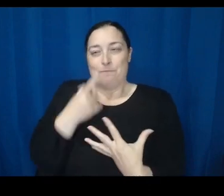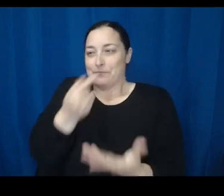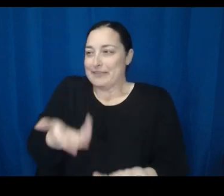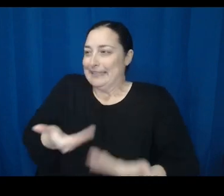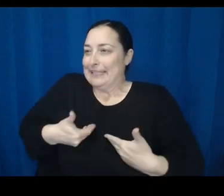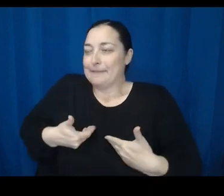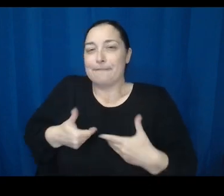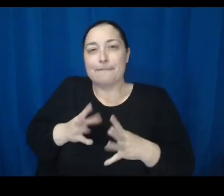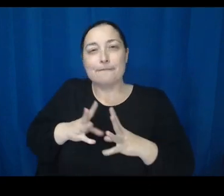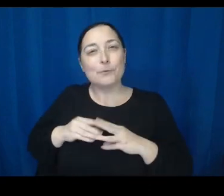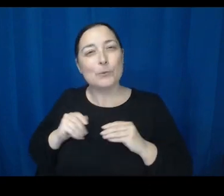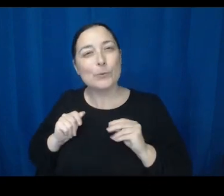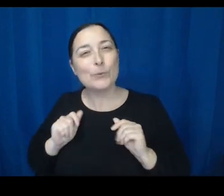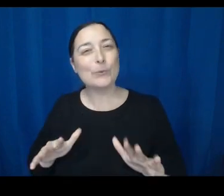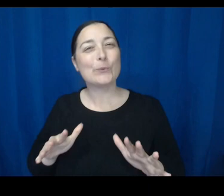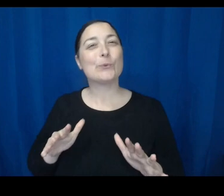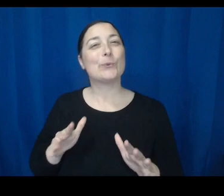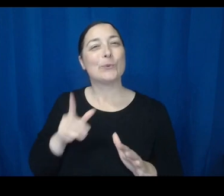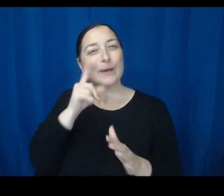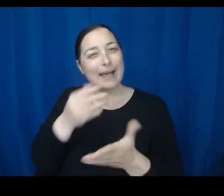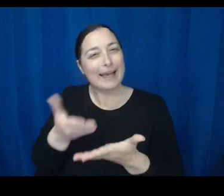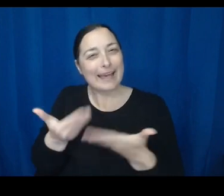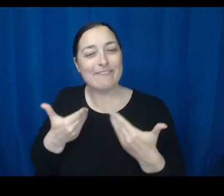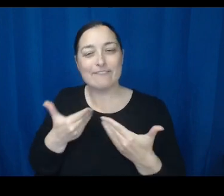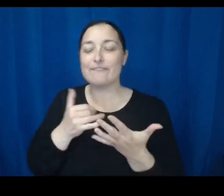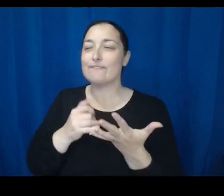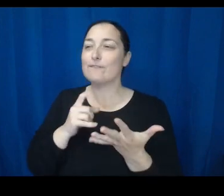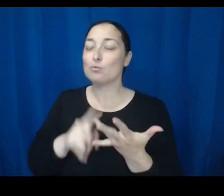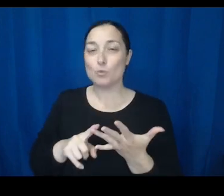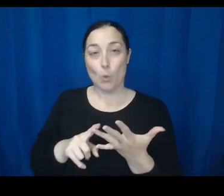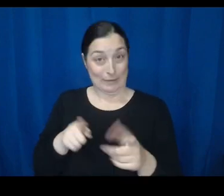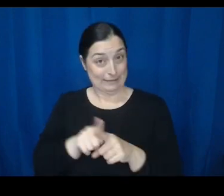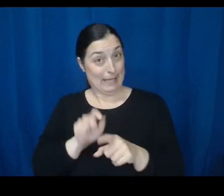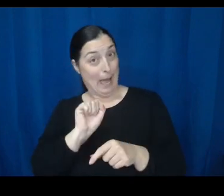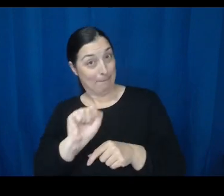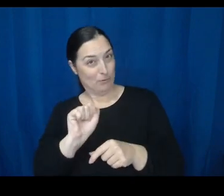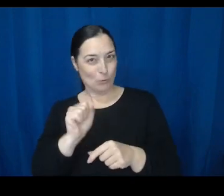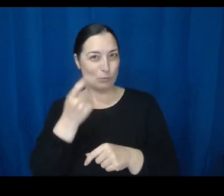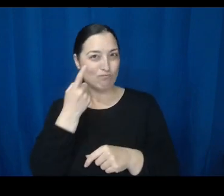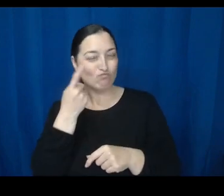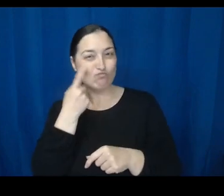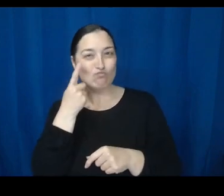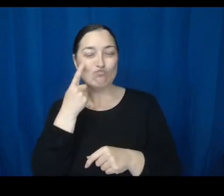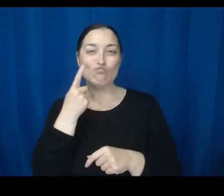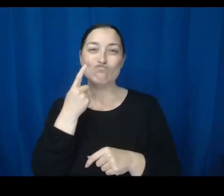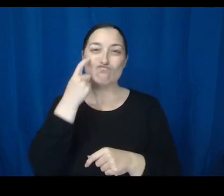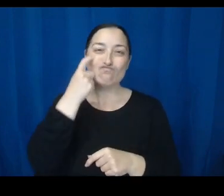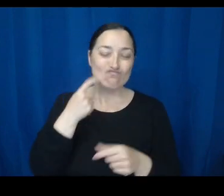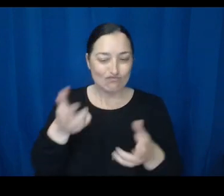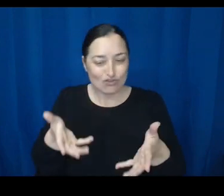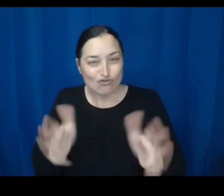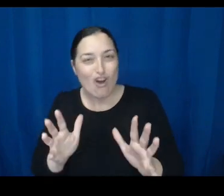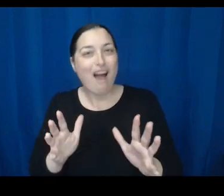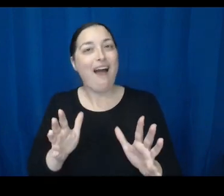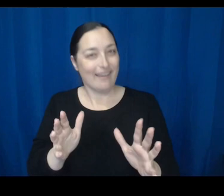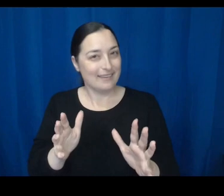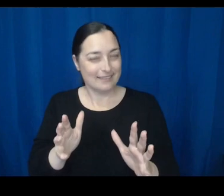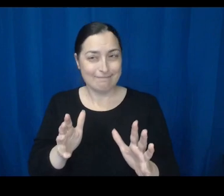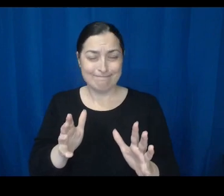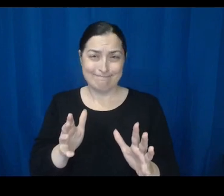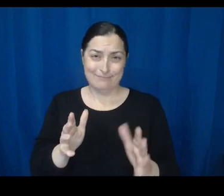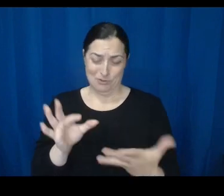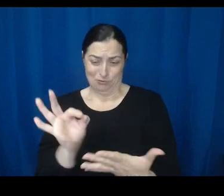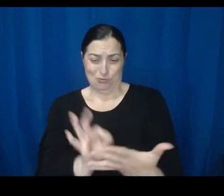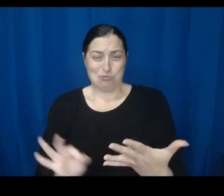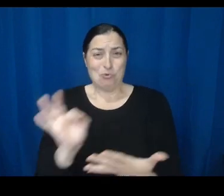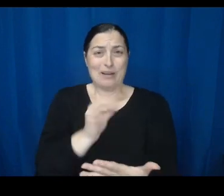healing properties. So just think about that as you experiment. You know, it's drawing is such an adventure, and I really hope